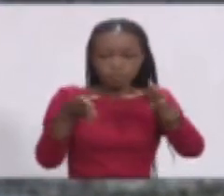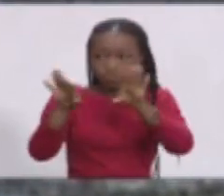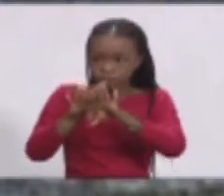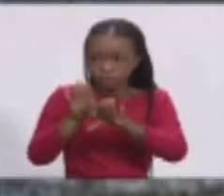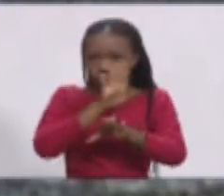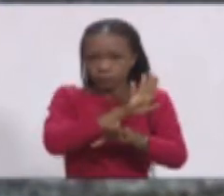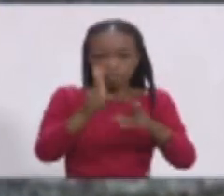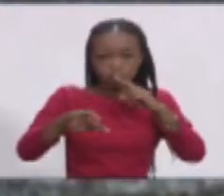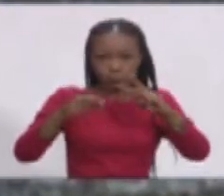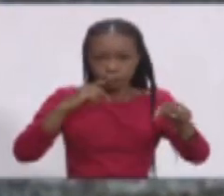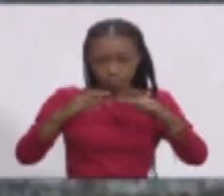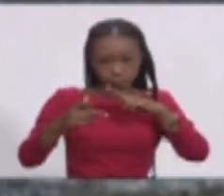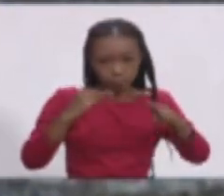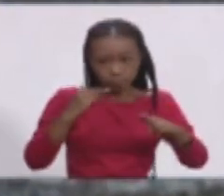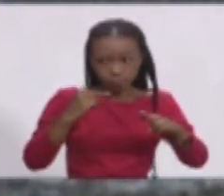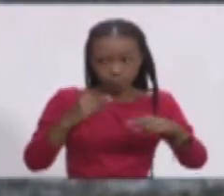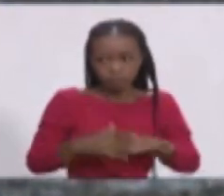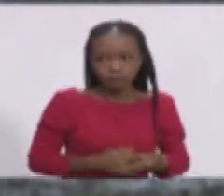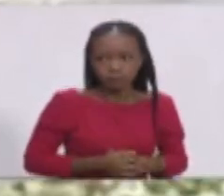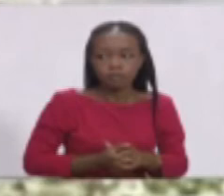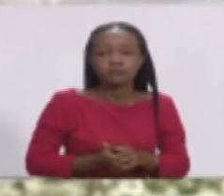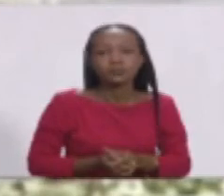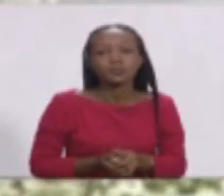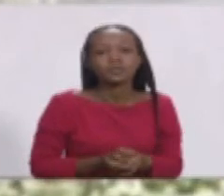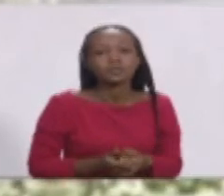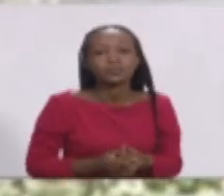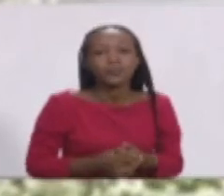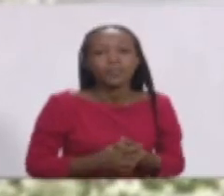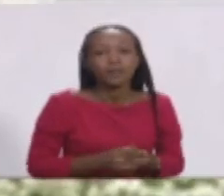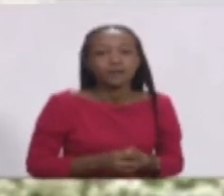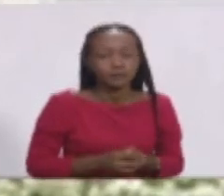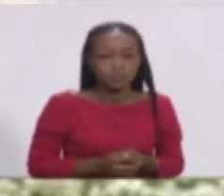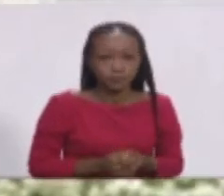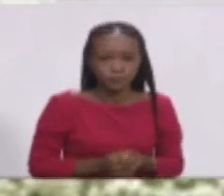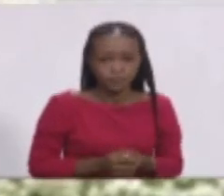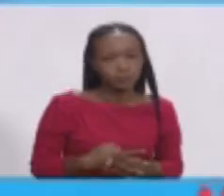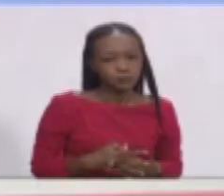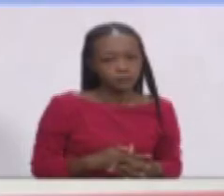their hotels countrywide. For Ebro News, I'm Musa Amir.